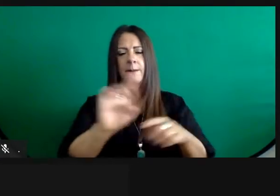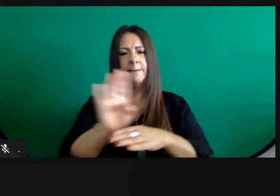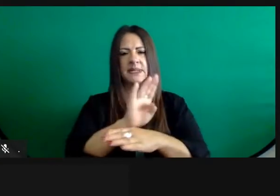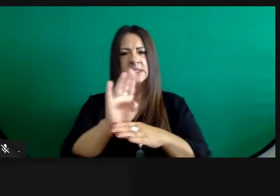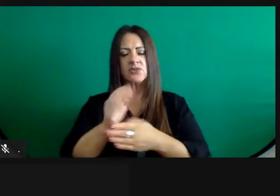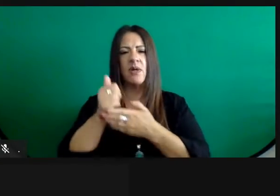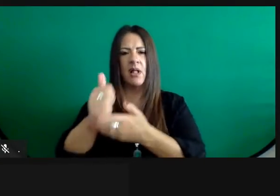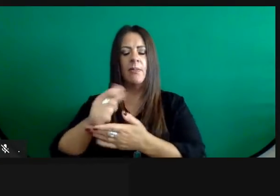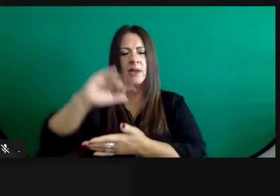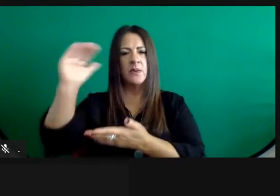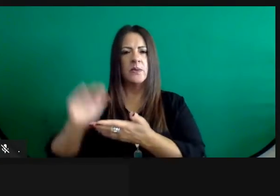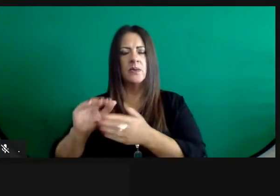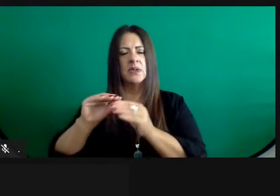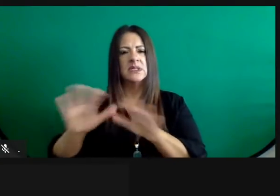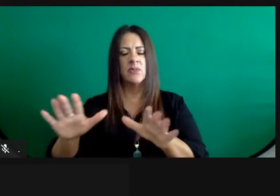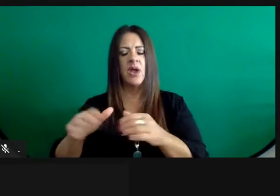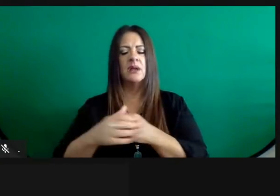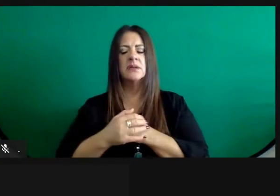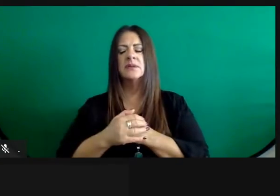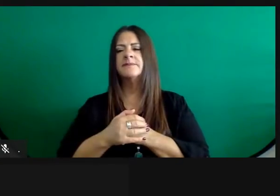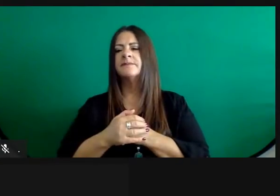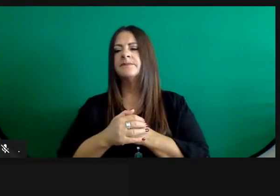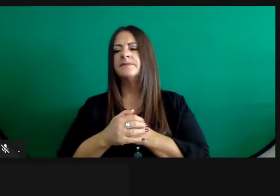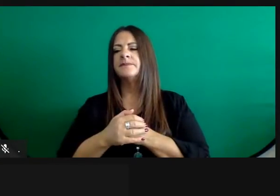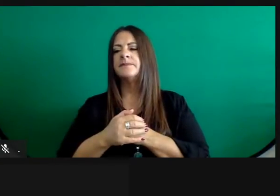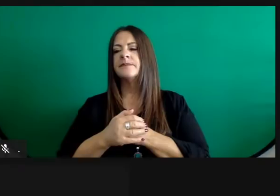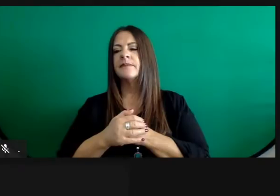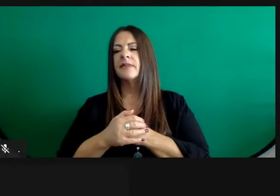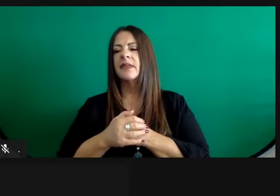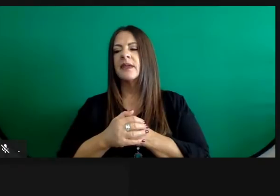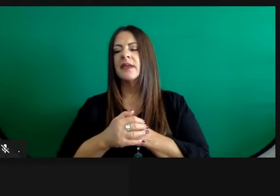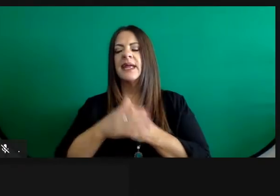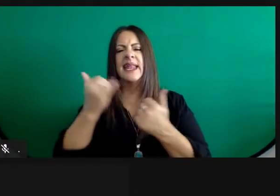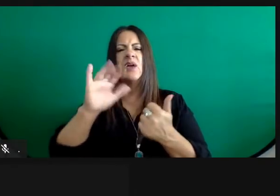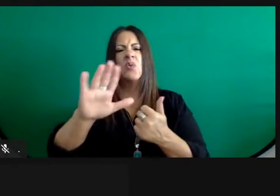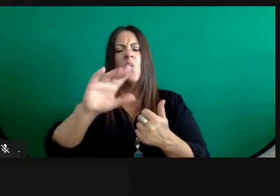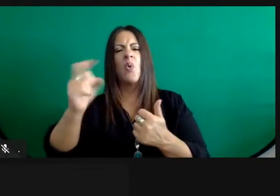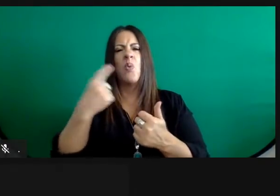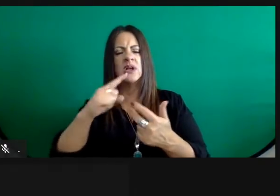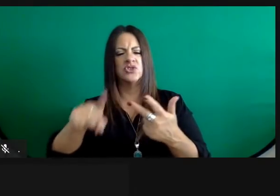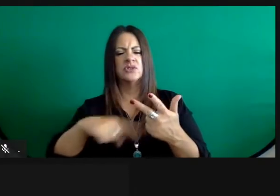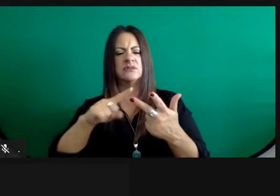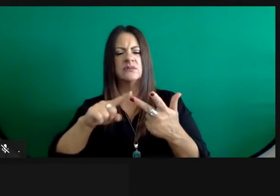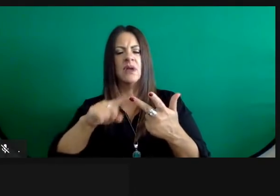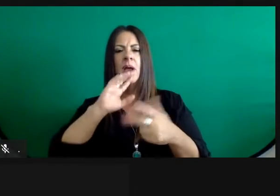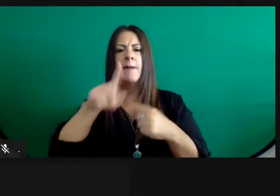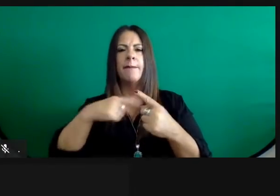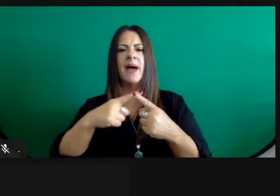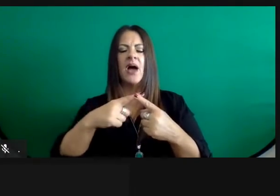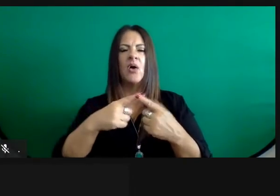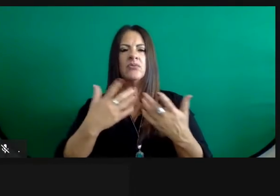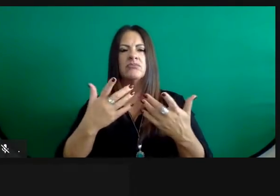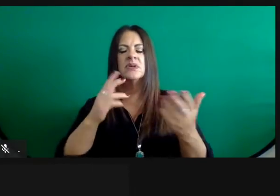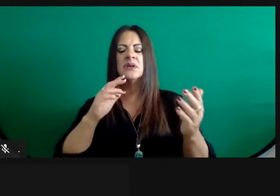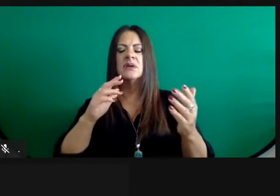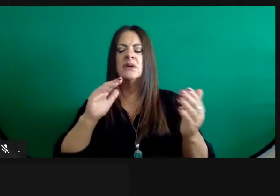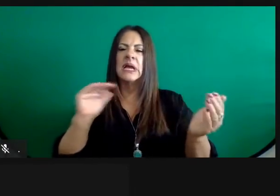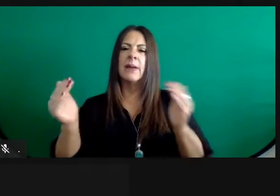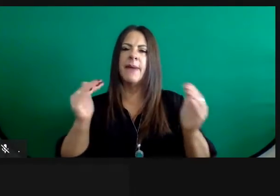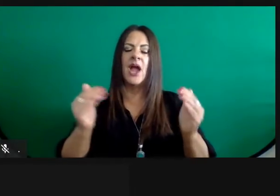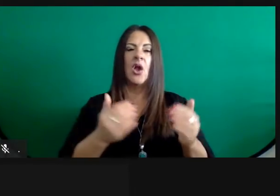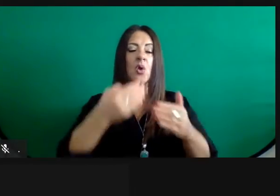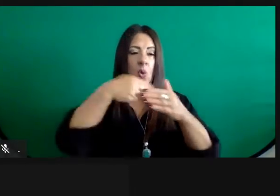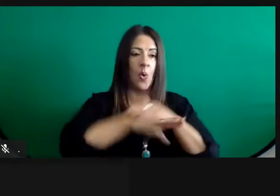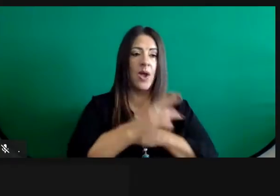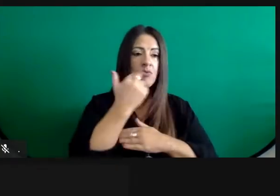As it relates to the question about indoor dining or outdoor dining, I